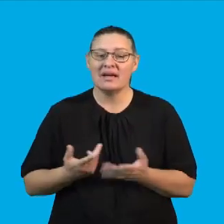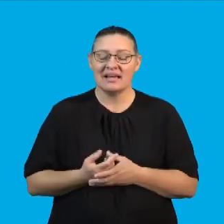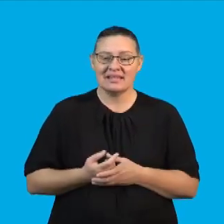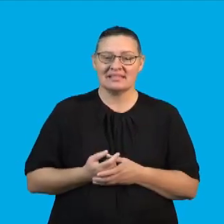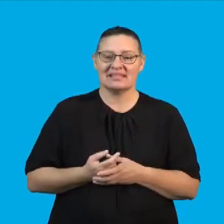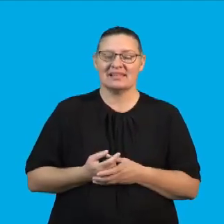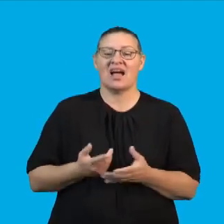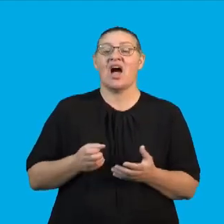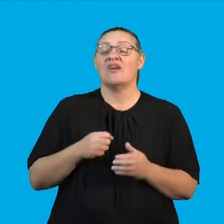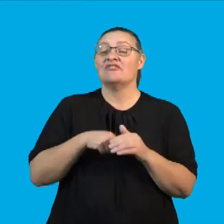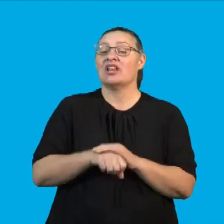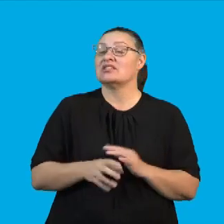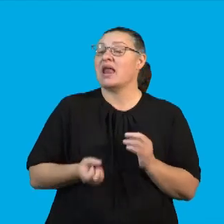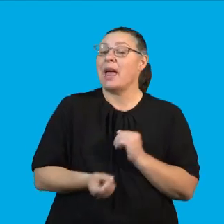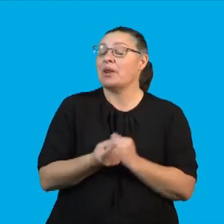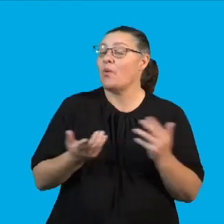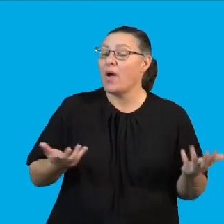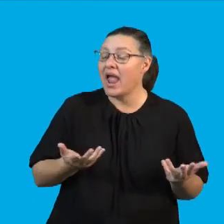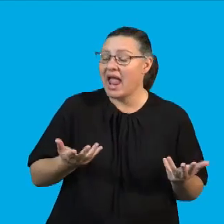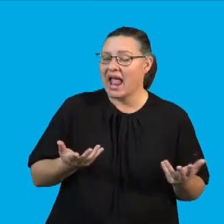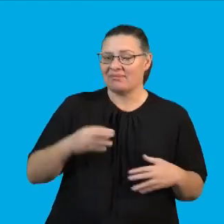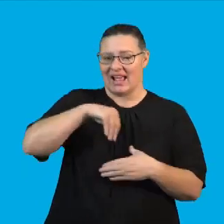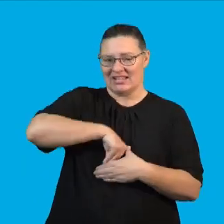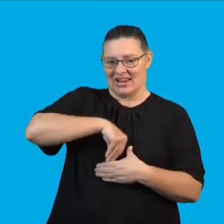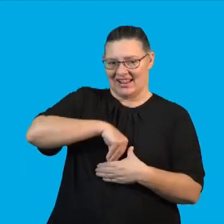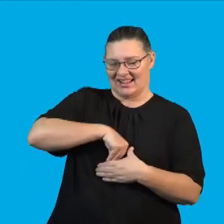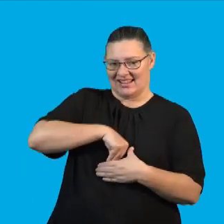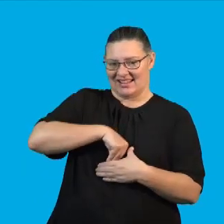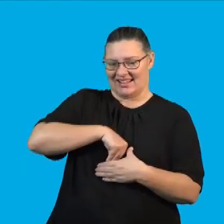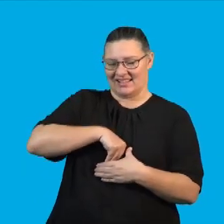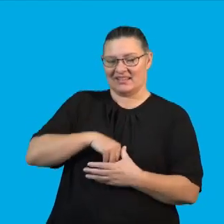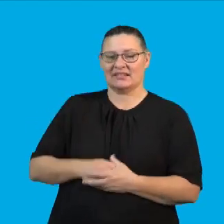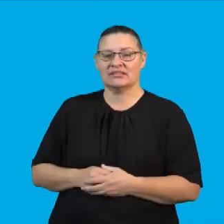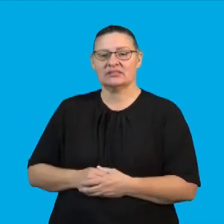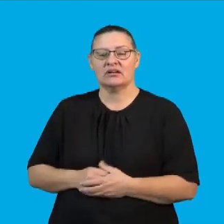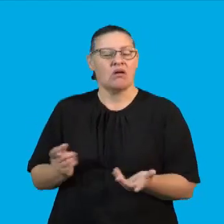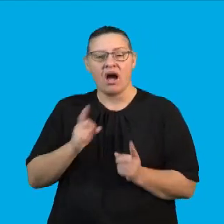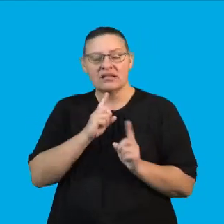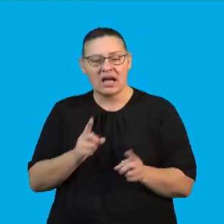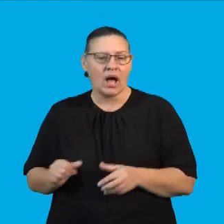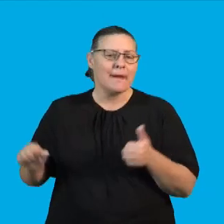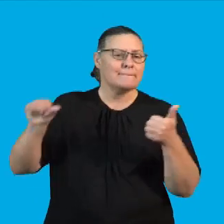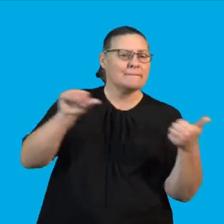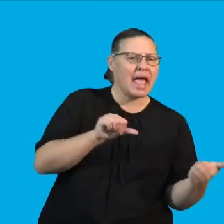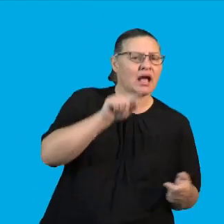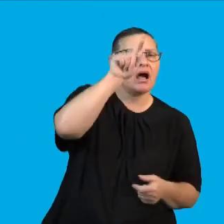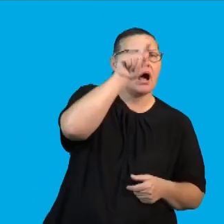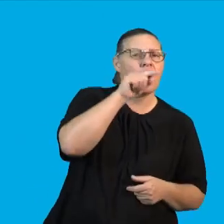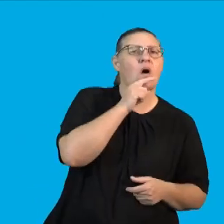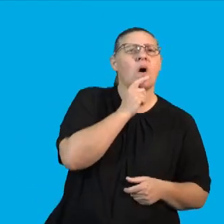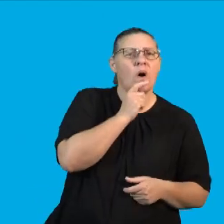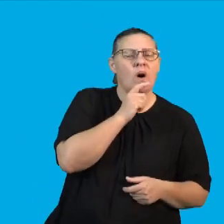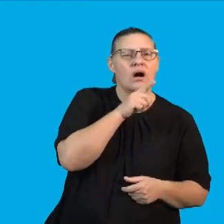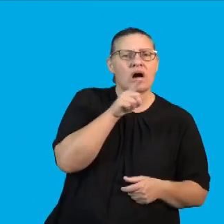right. The answer there is internal fertilization. What you do as you answer, you go back to the